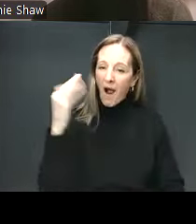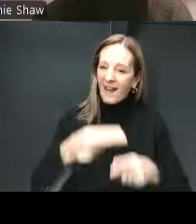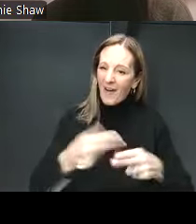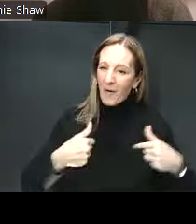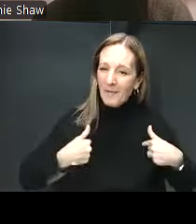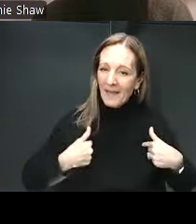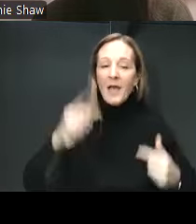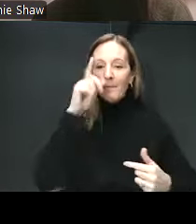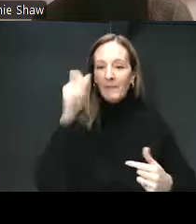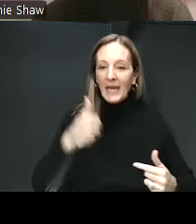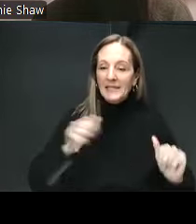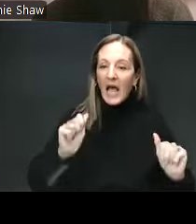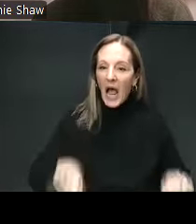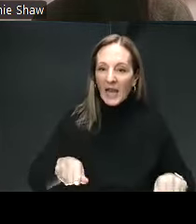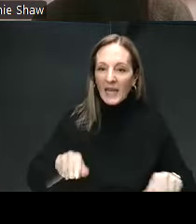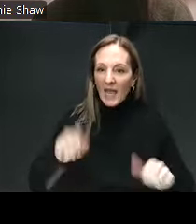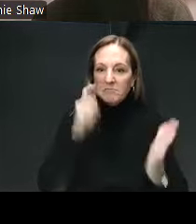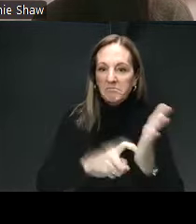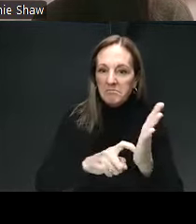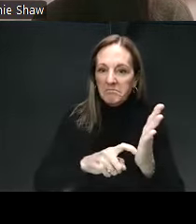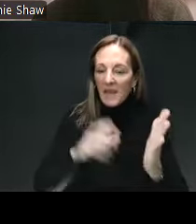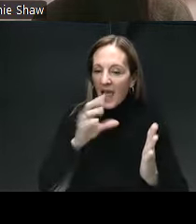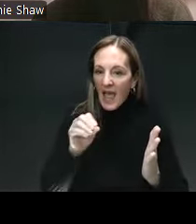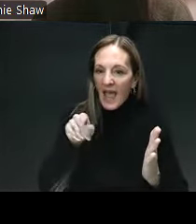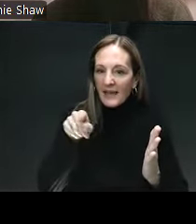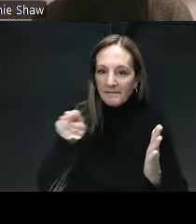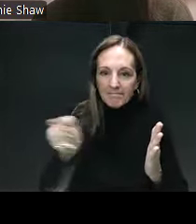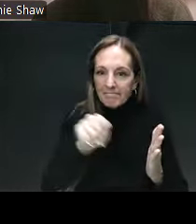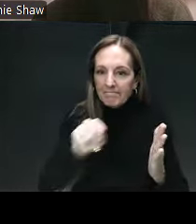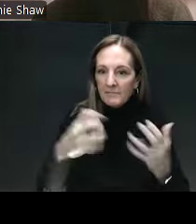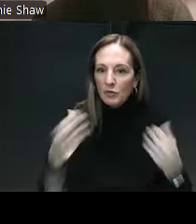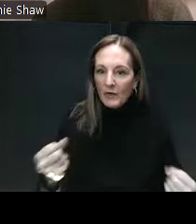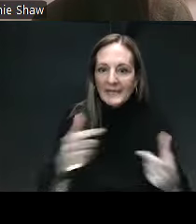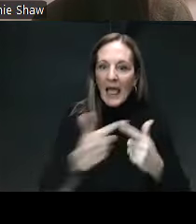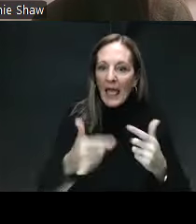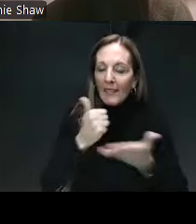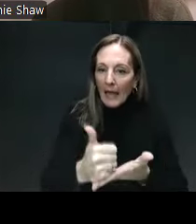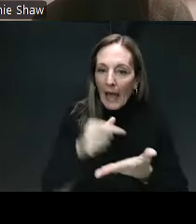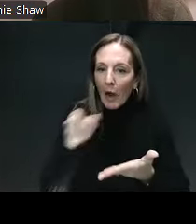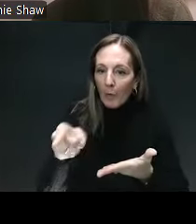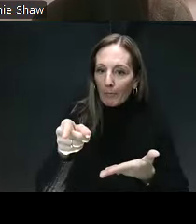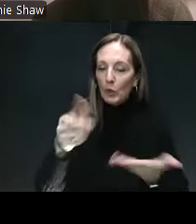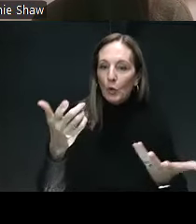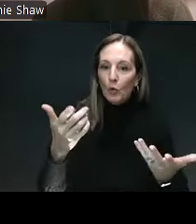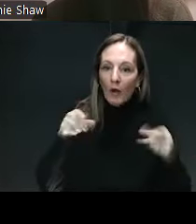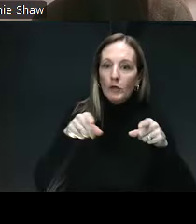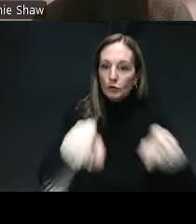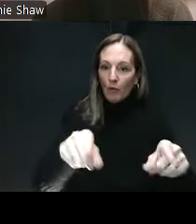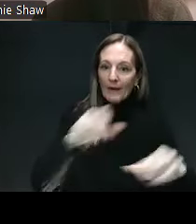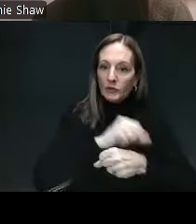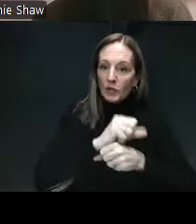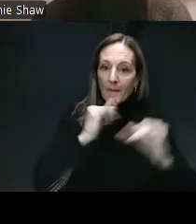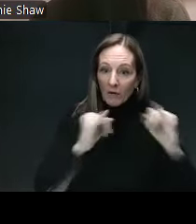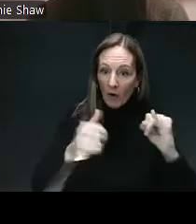how to talk about them on job interviews. I'll be helping you over the next few weeks while you learn about yourself. But before we